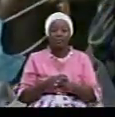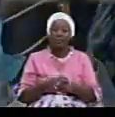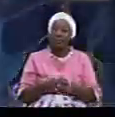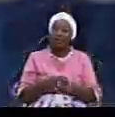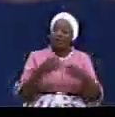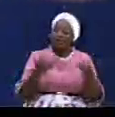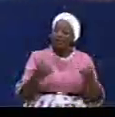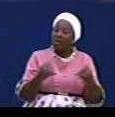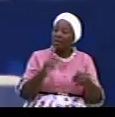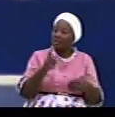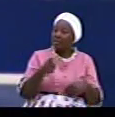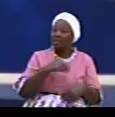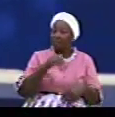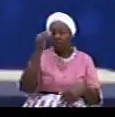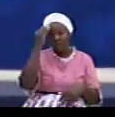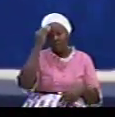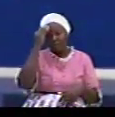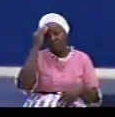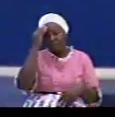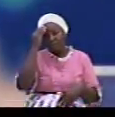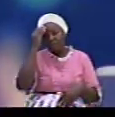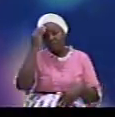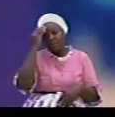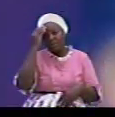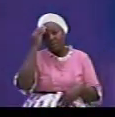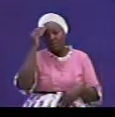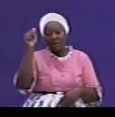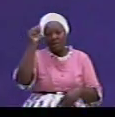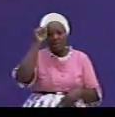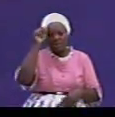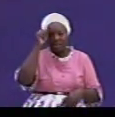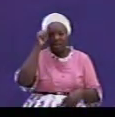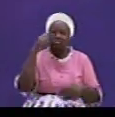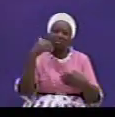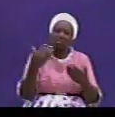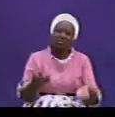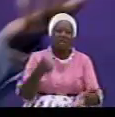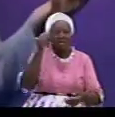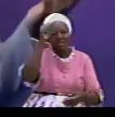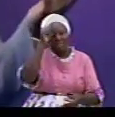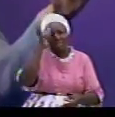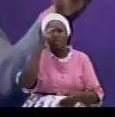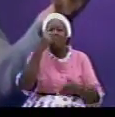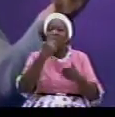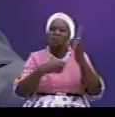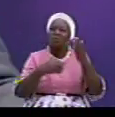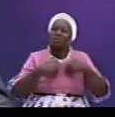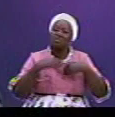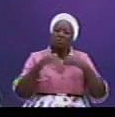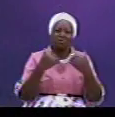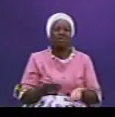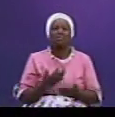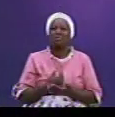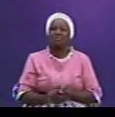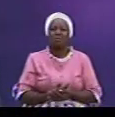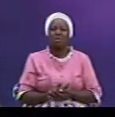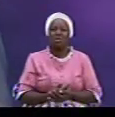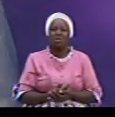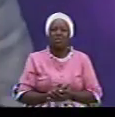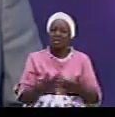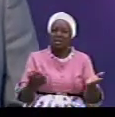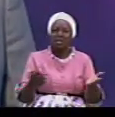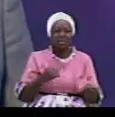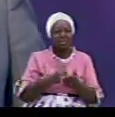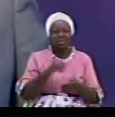know, Adam, what have you done? Why did you do that? It's not my fault. It's the fault of my